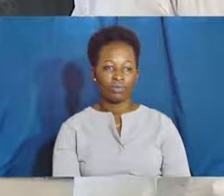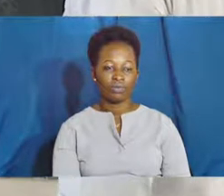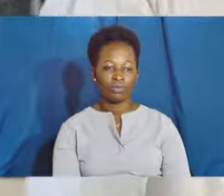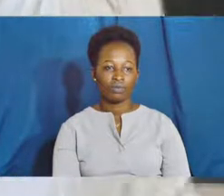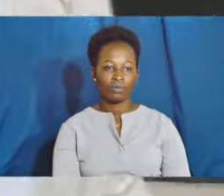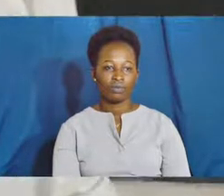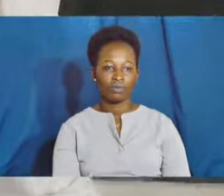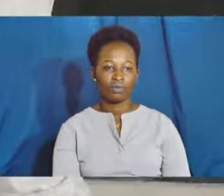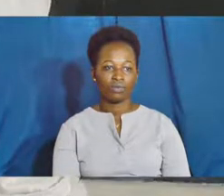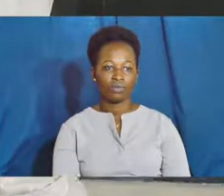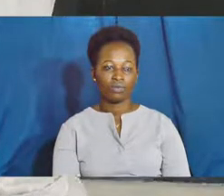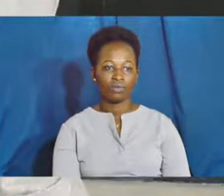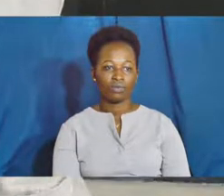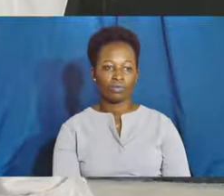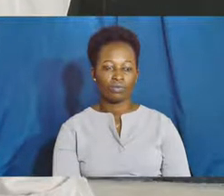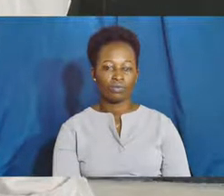the complex